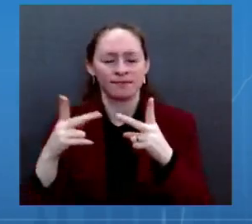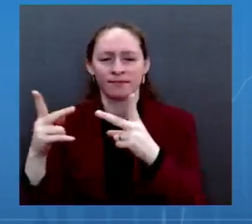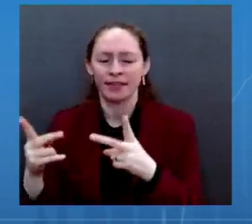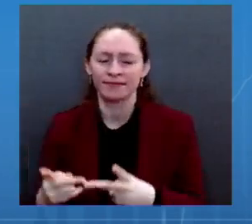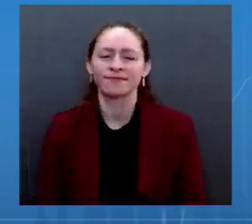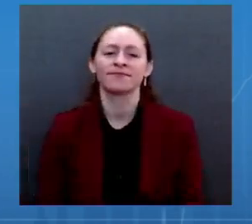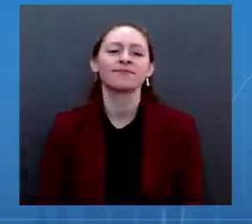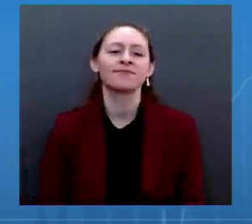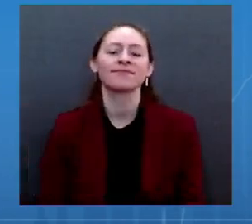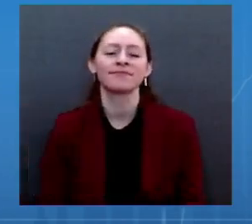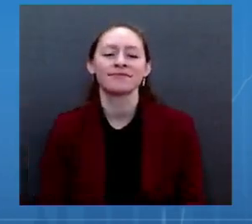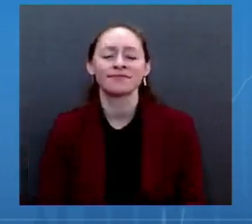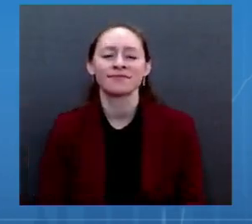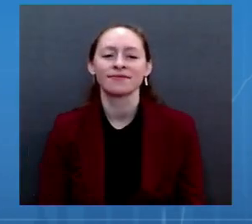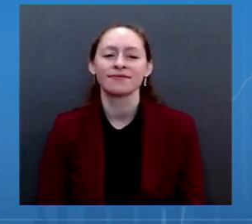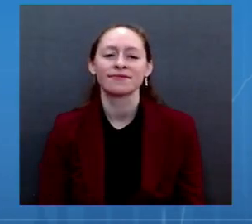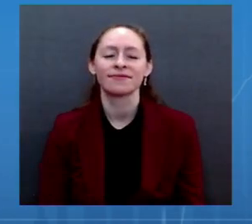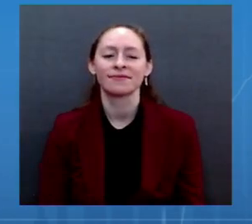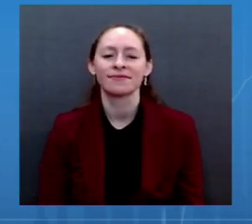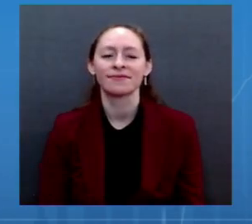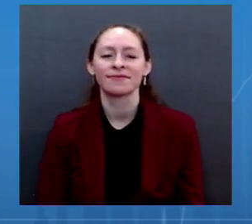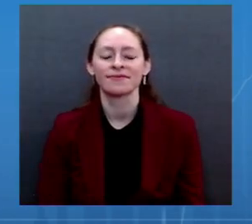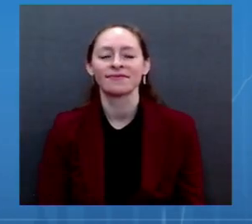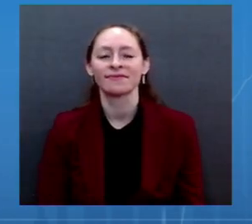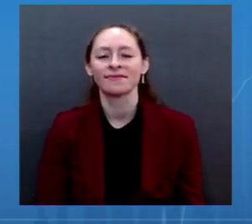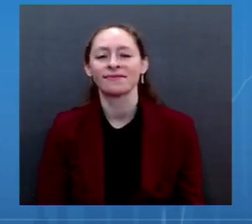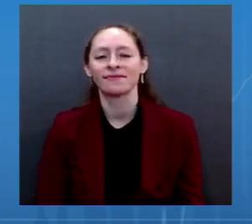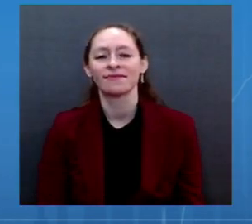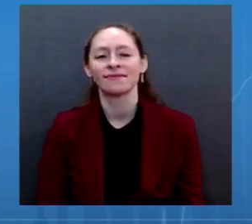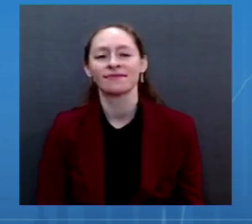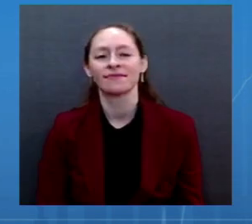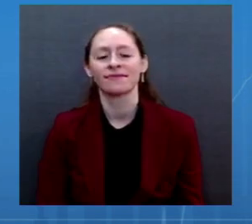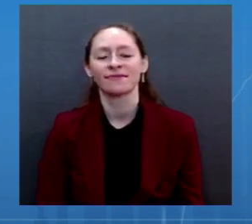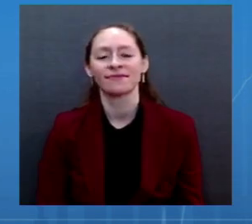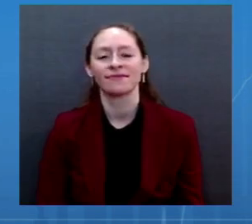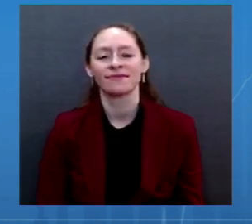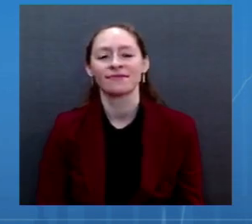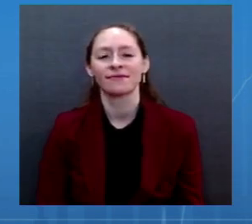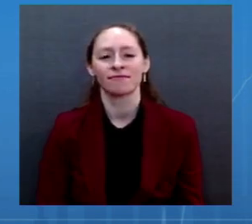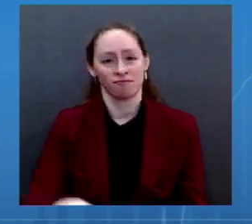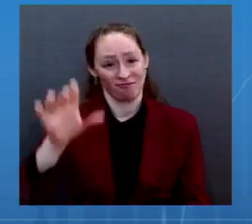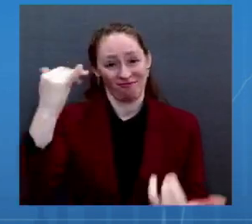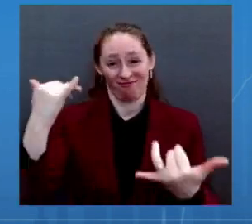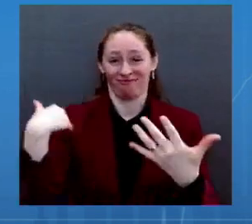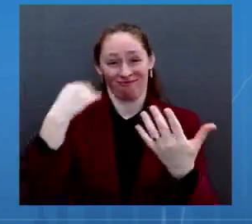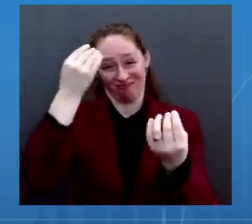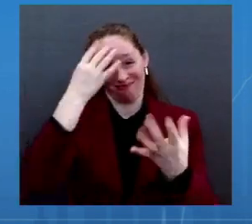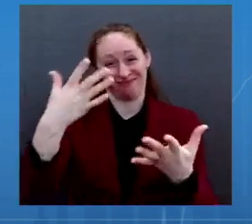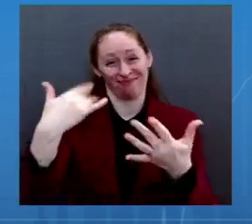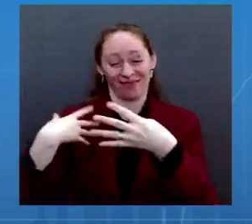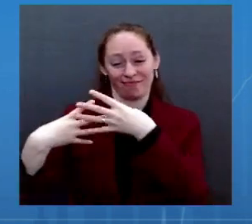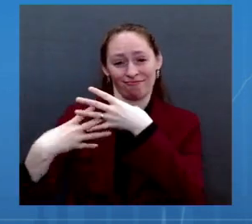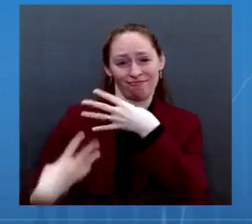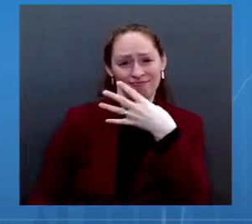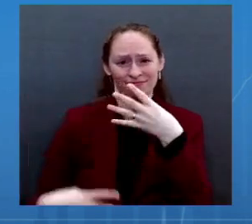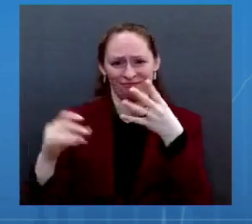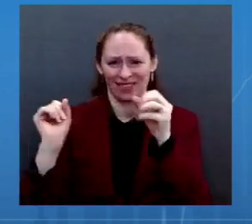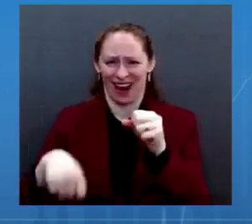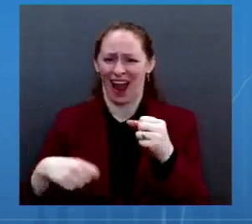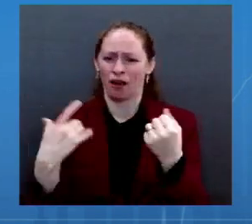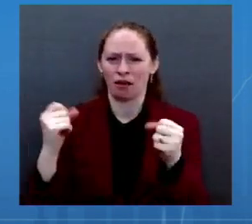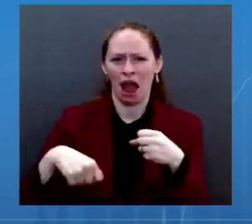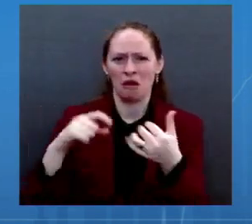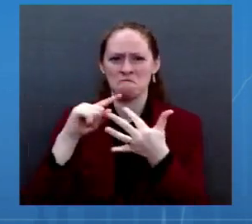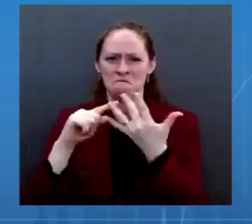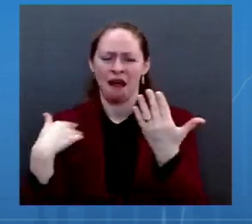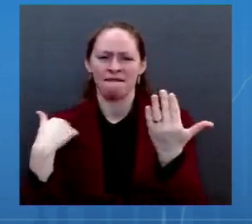more effective treatments available now than at any point during the pandemic. And yesterday, the President announced that he's